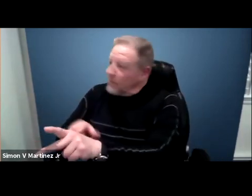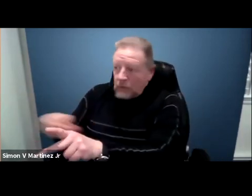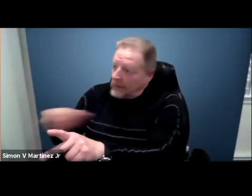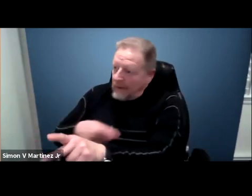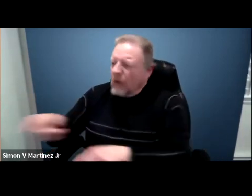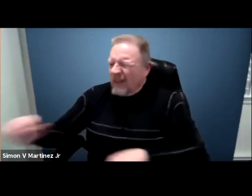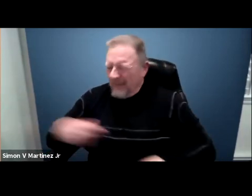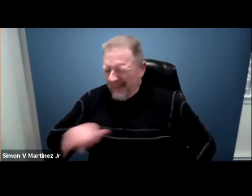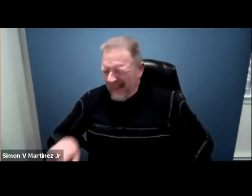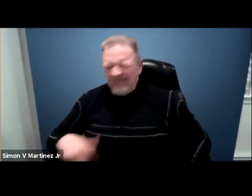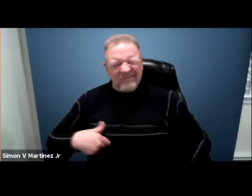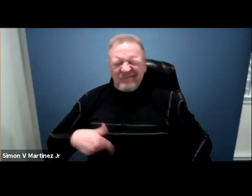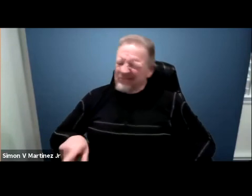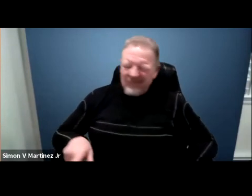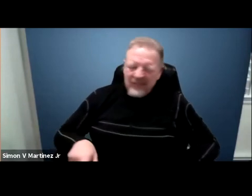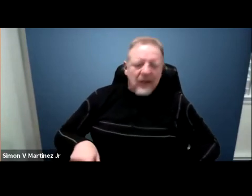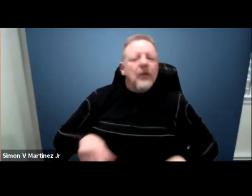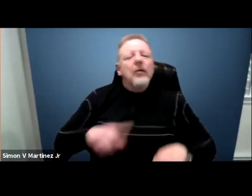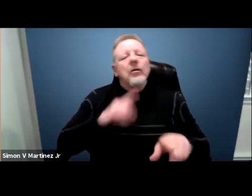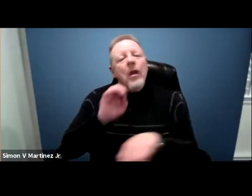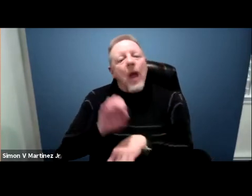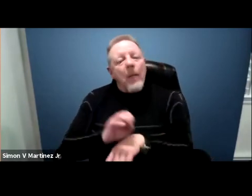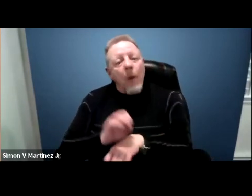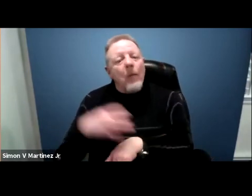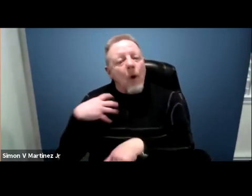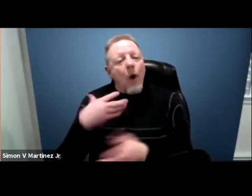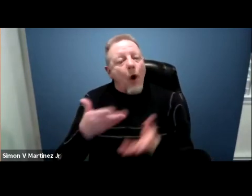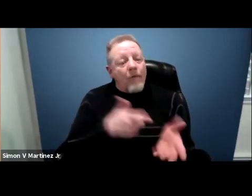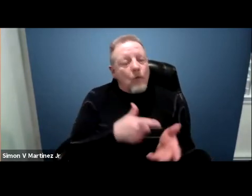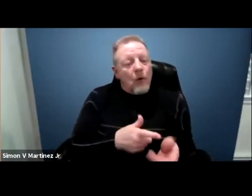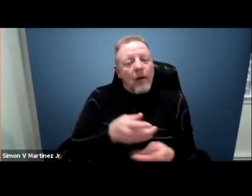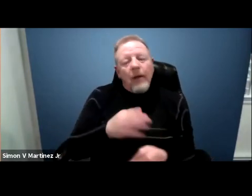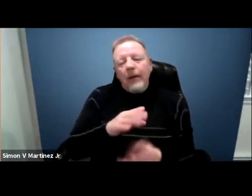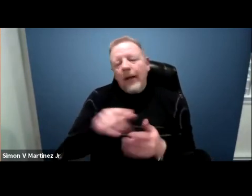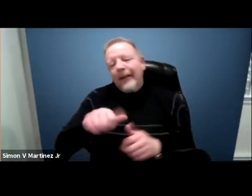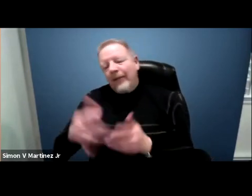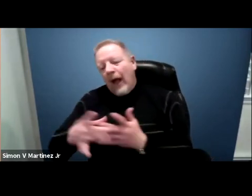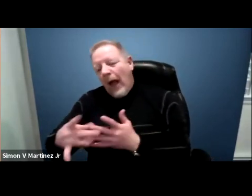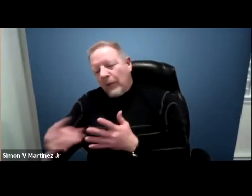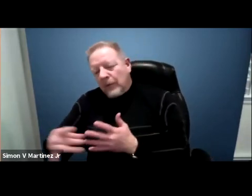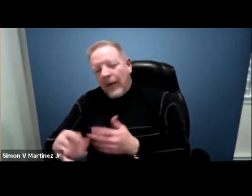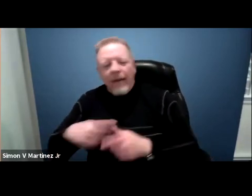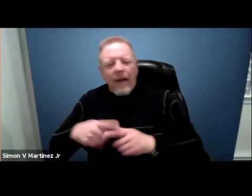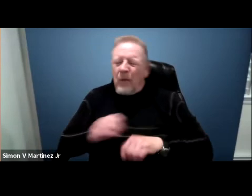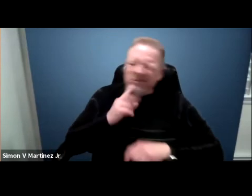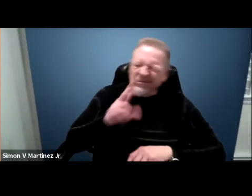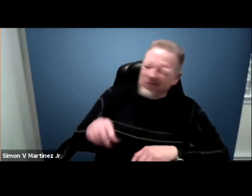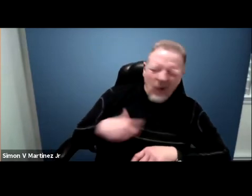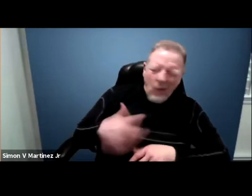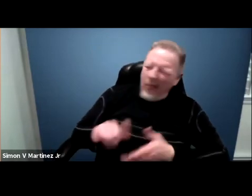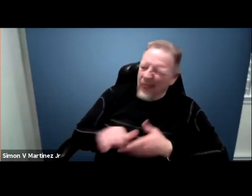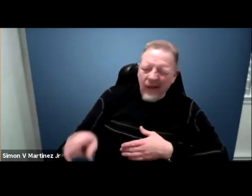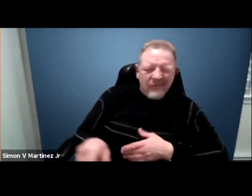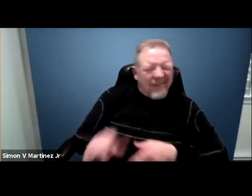accommodation A, the employer offering accommodation B, and the employee saying, no, B